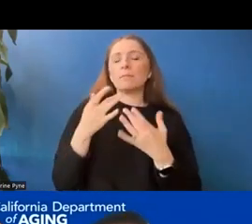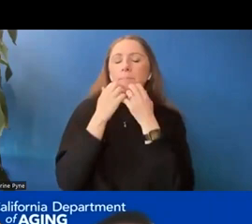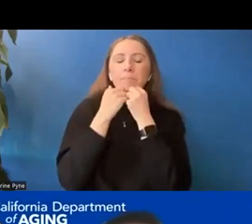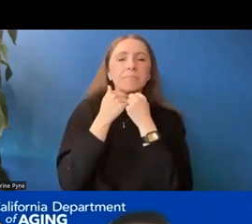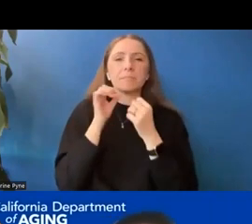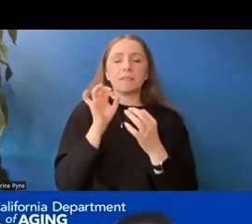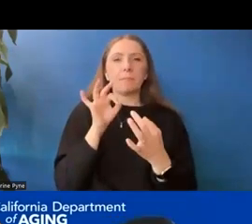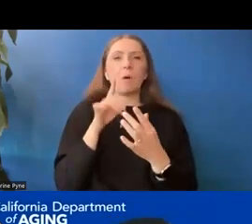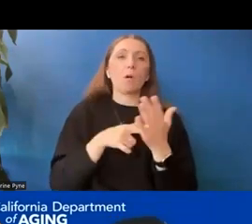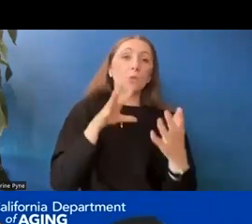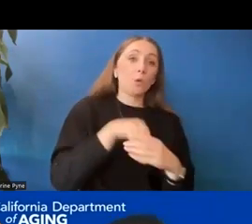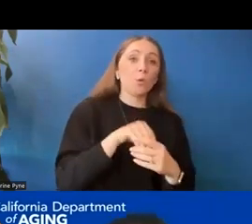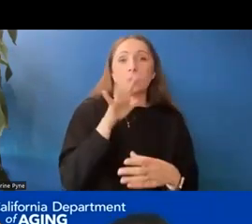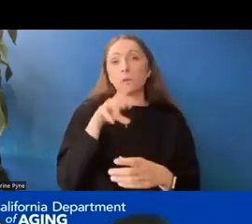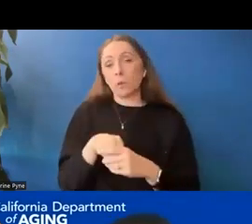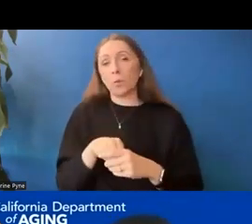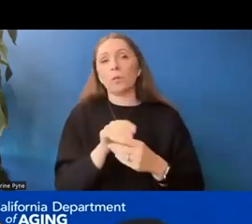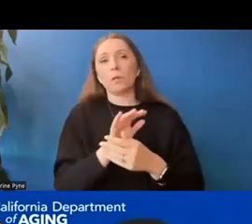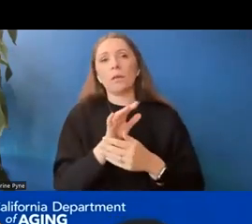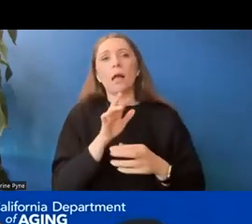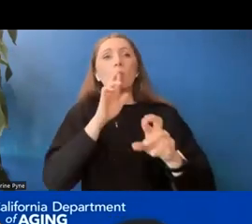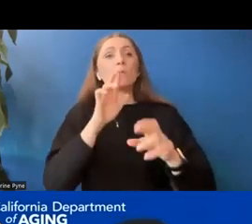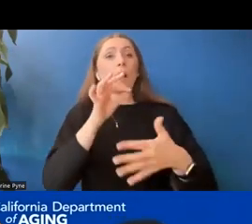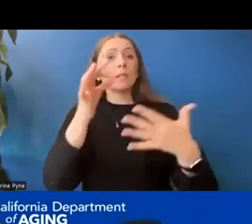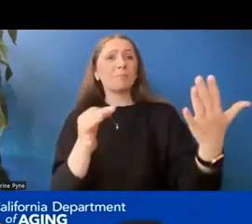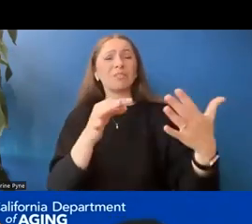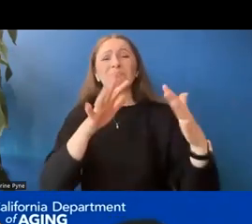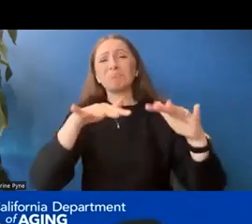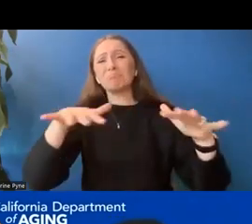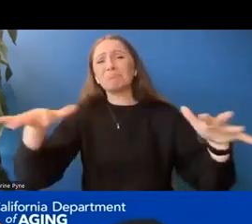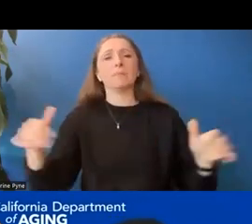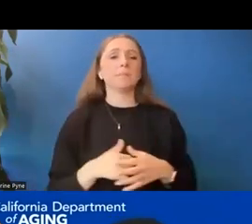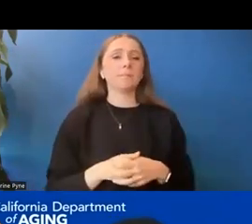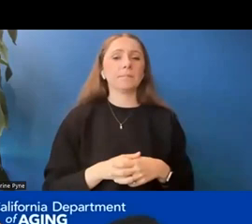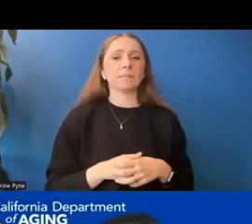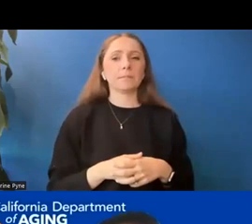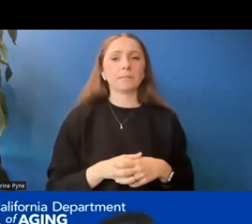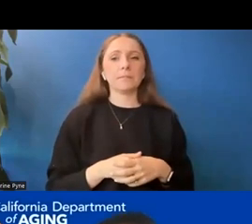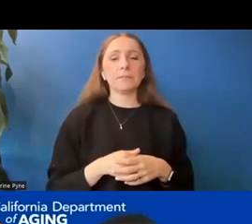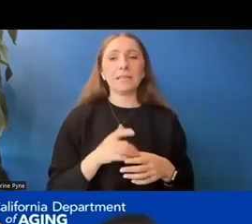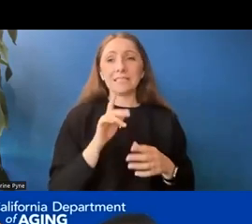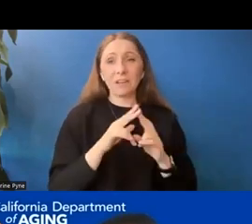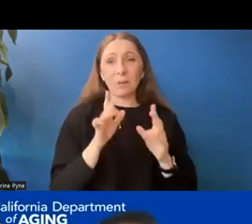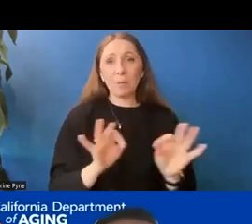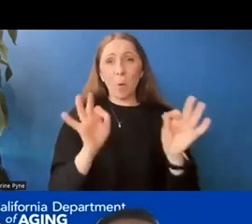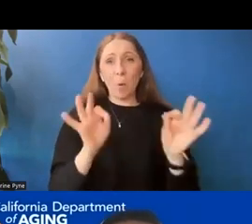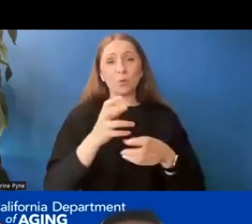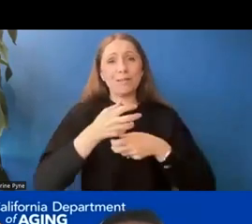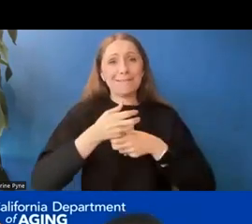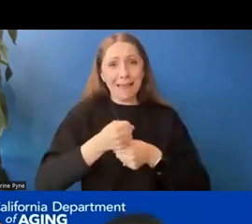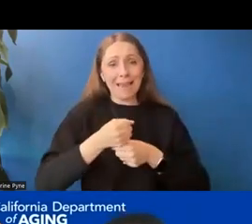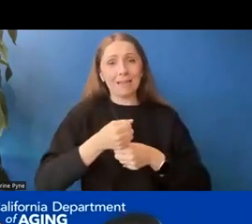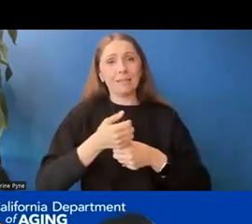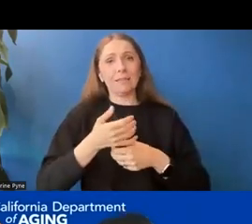to include, what not to include, possibly response options, et cetera. And we also understood that it was critical to gain the trust of the community to really garner a